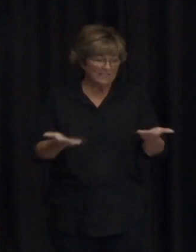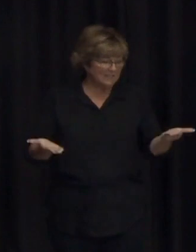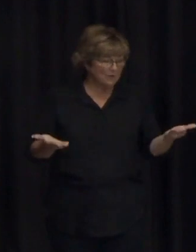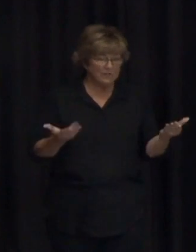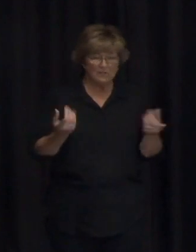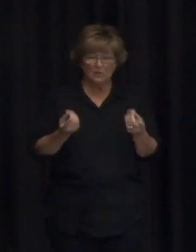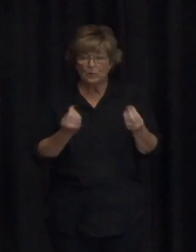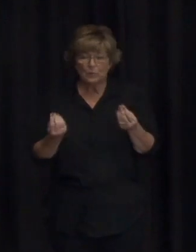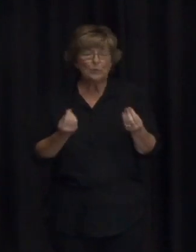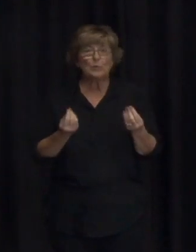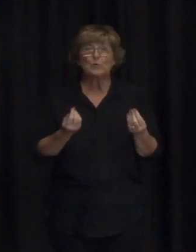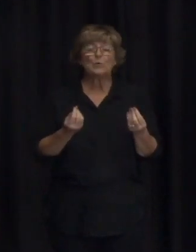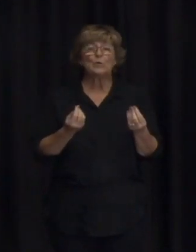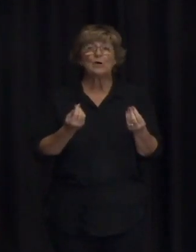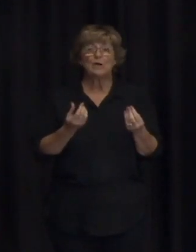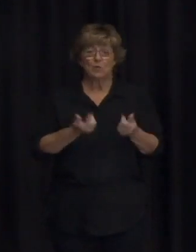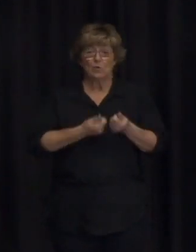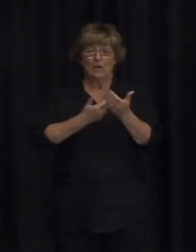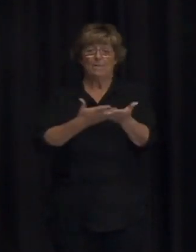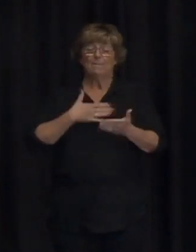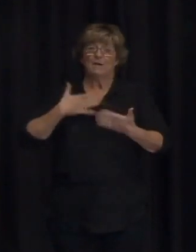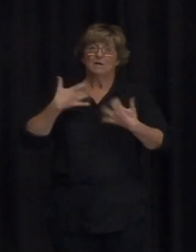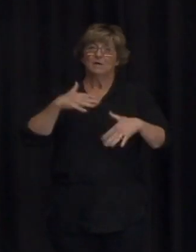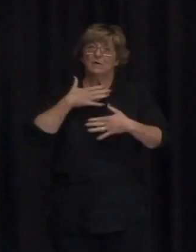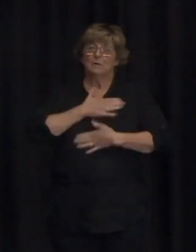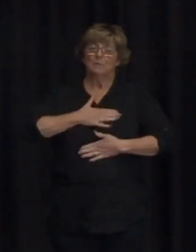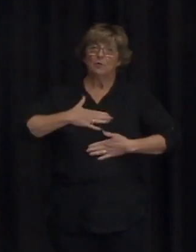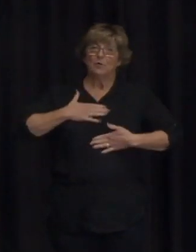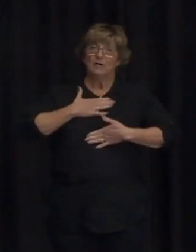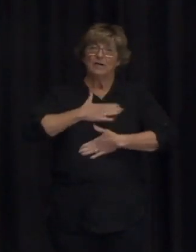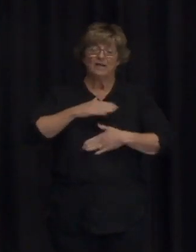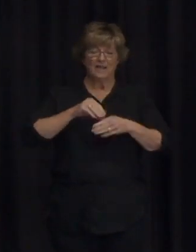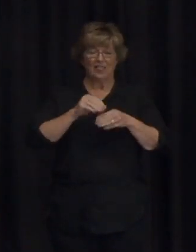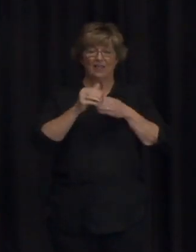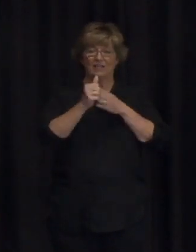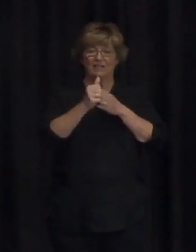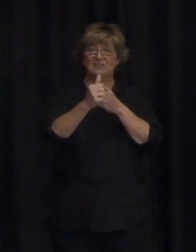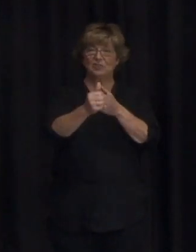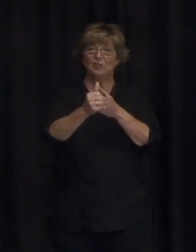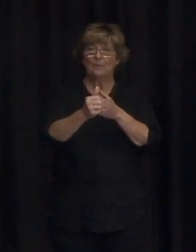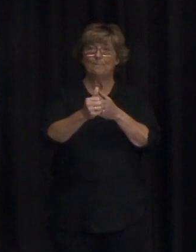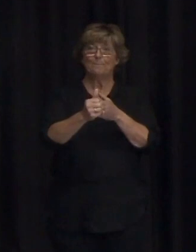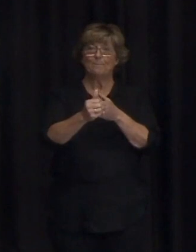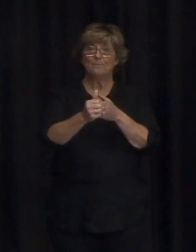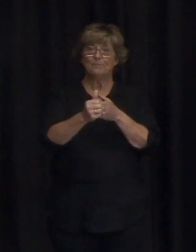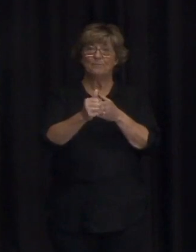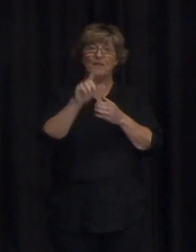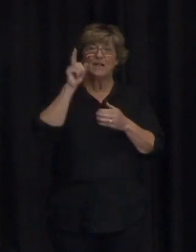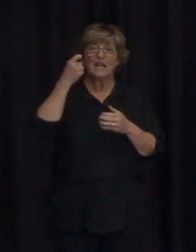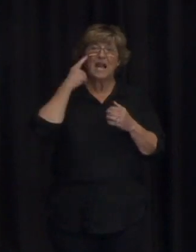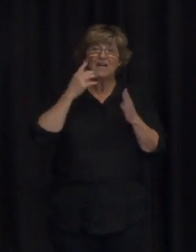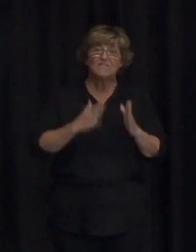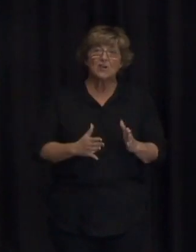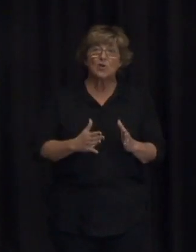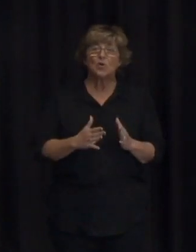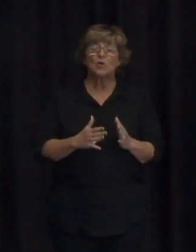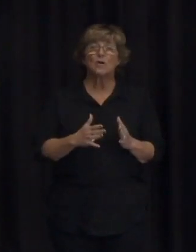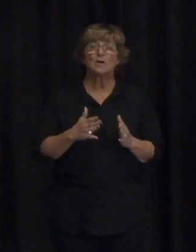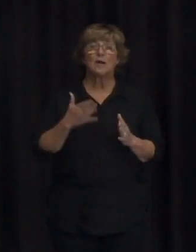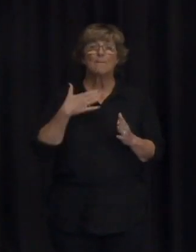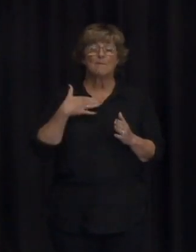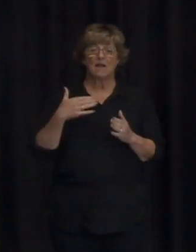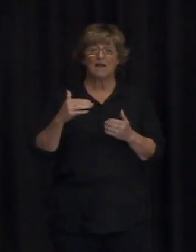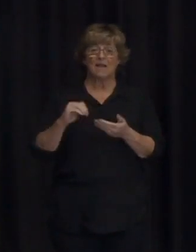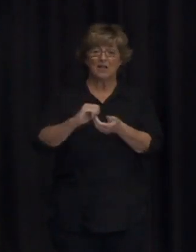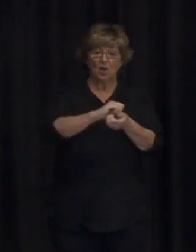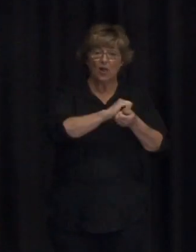bear. And so I really want to express my appreciation and the leadership of the governor and my colleagues,